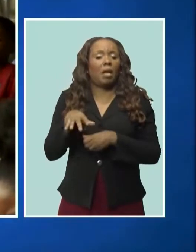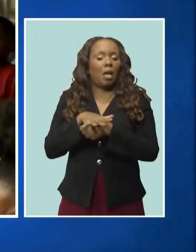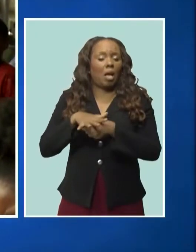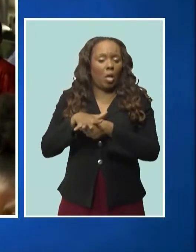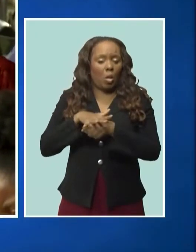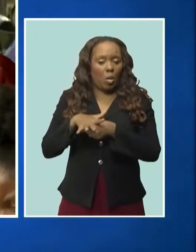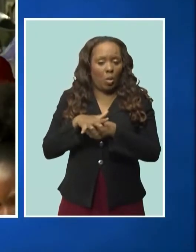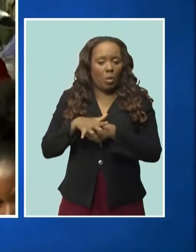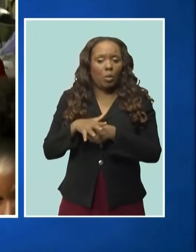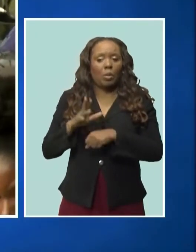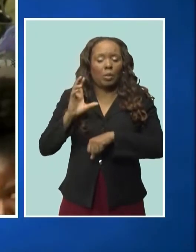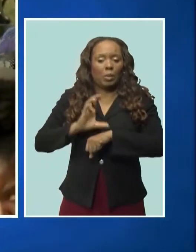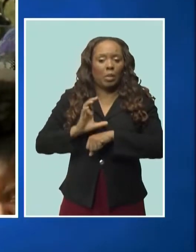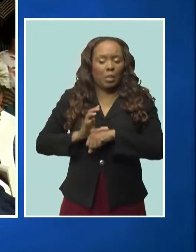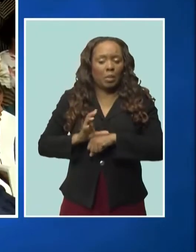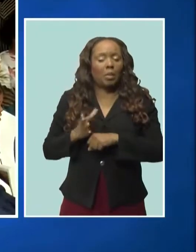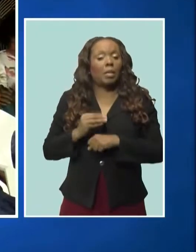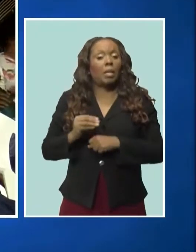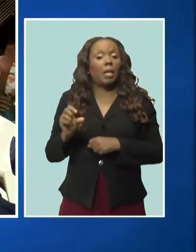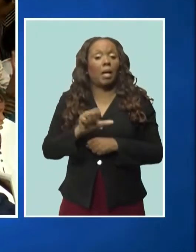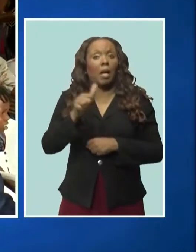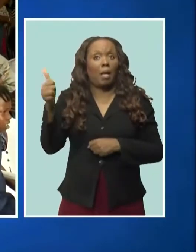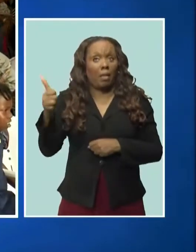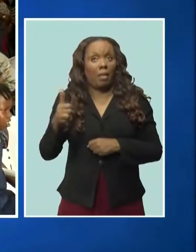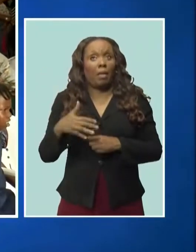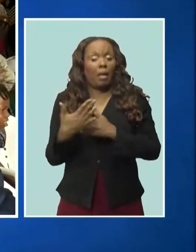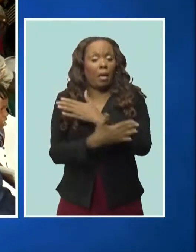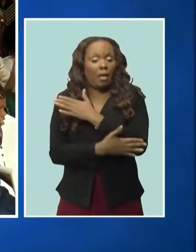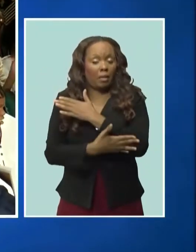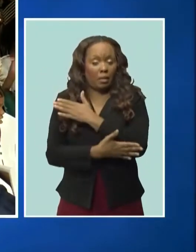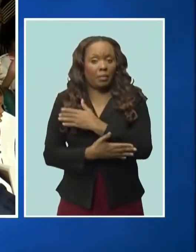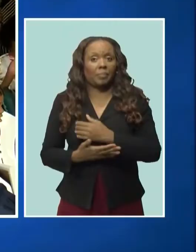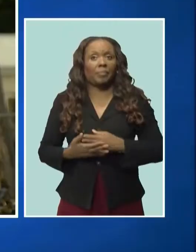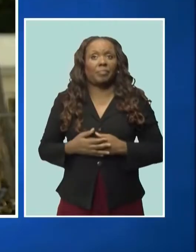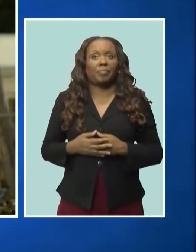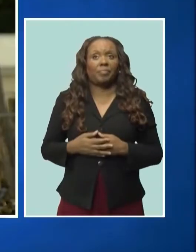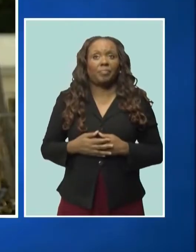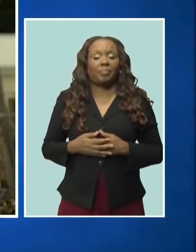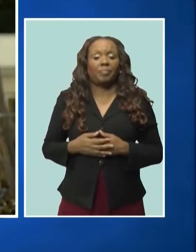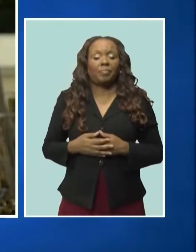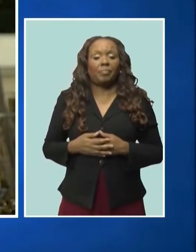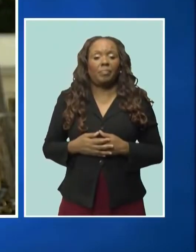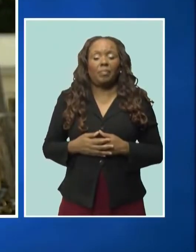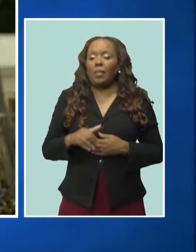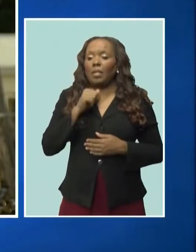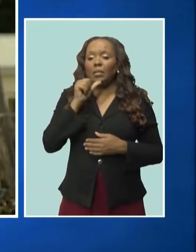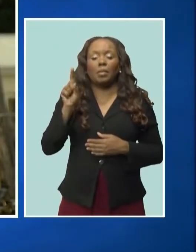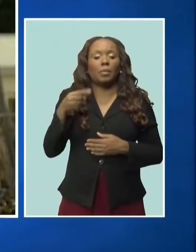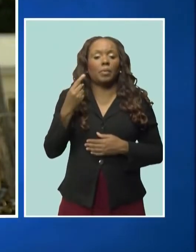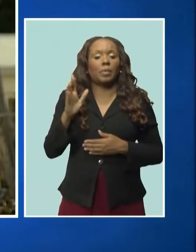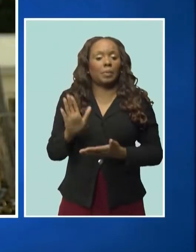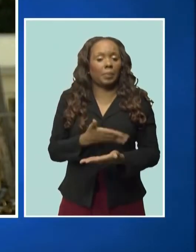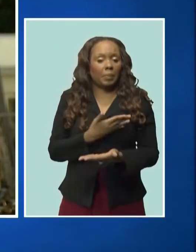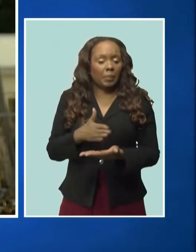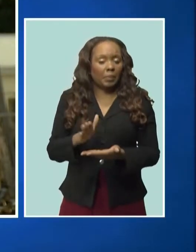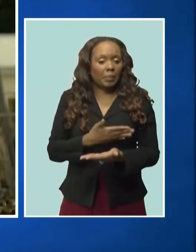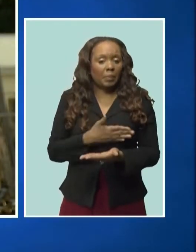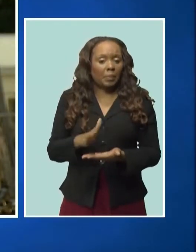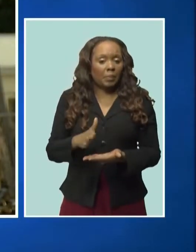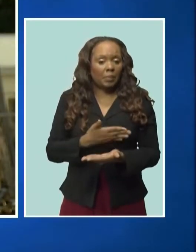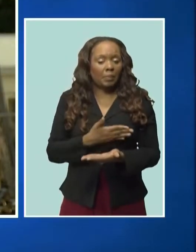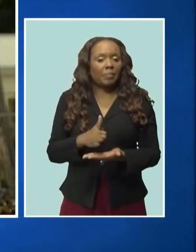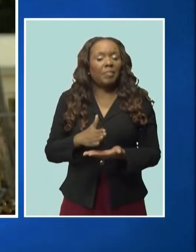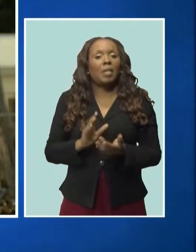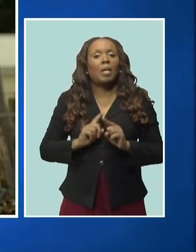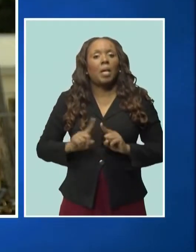conference and beyond. Our ministry is not only a musical ministry, but we